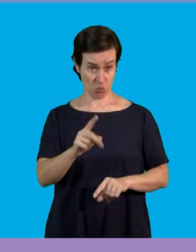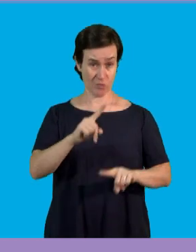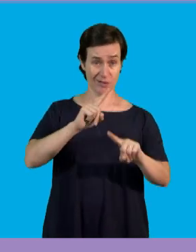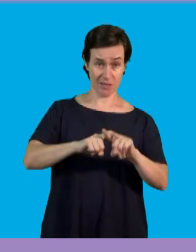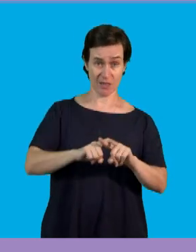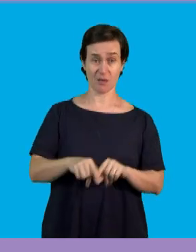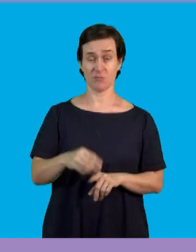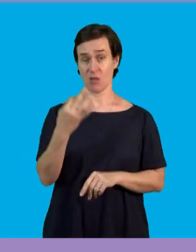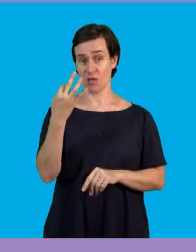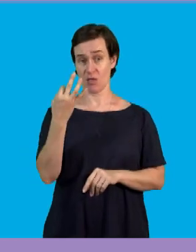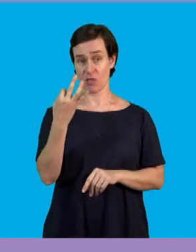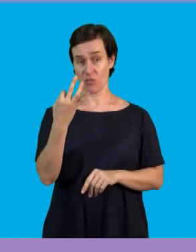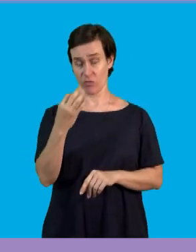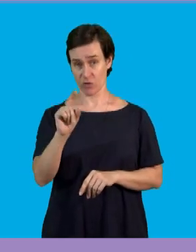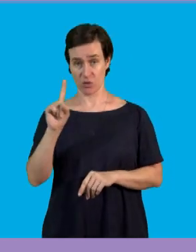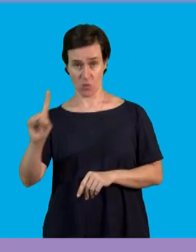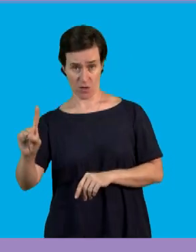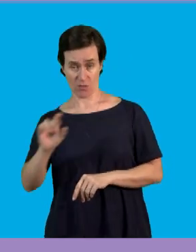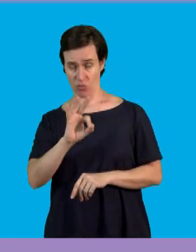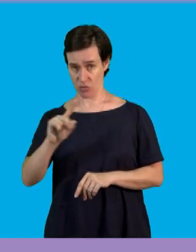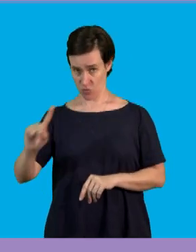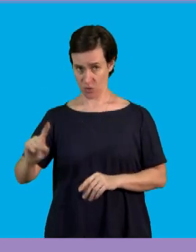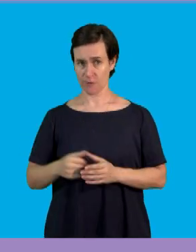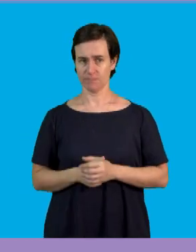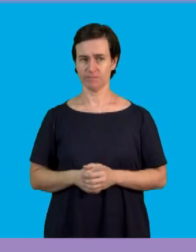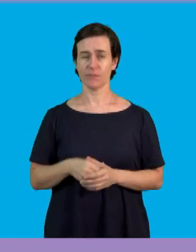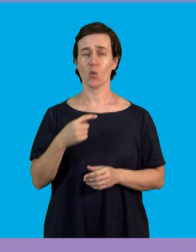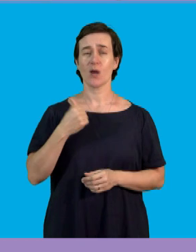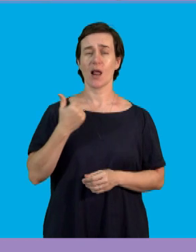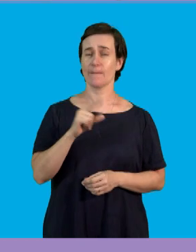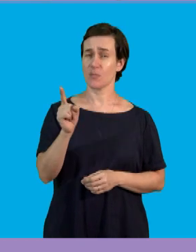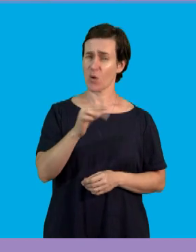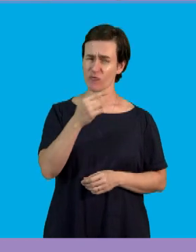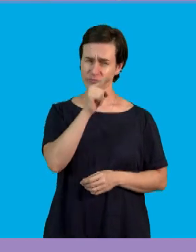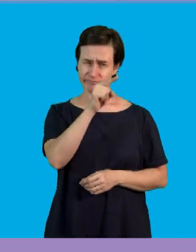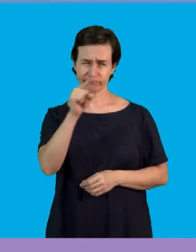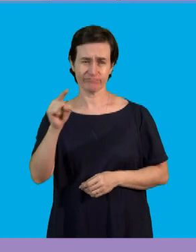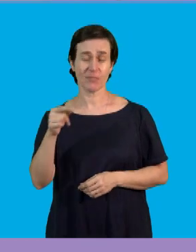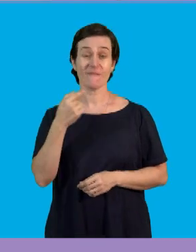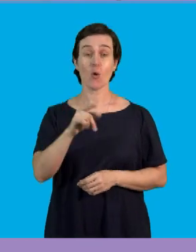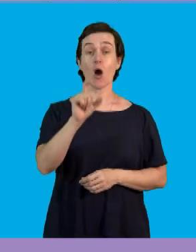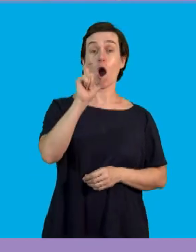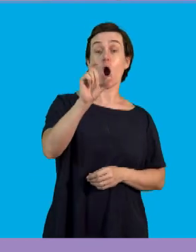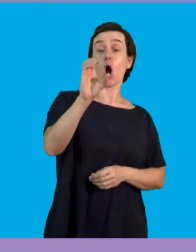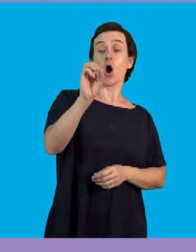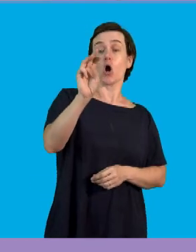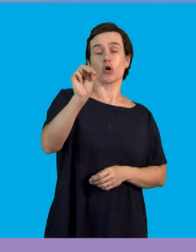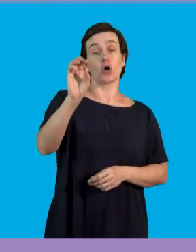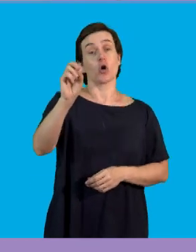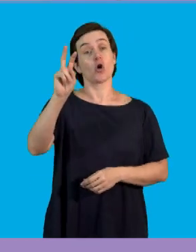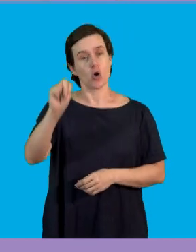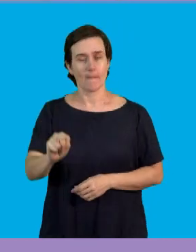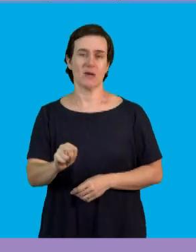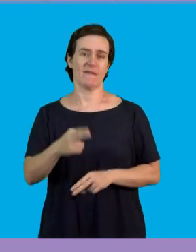multiplied by 2 multiplied by 31. So remember what we are looking for from this list? We are looking for